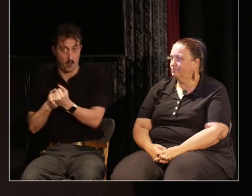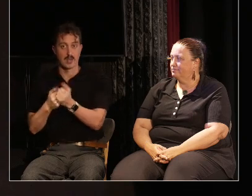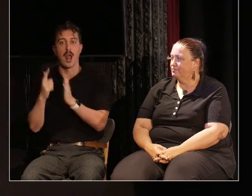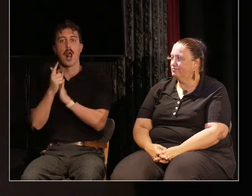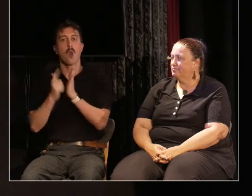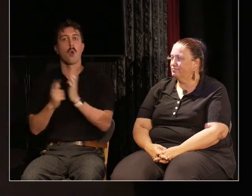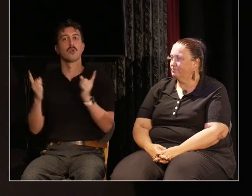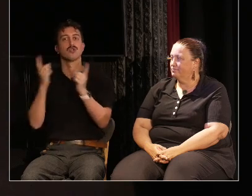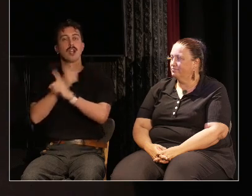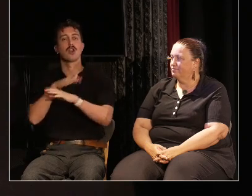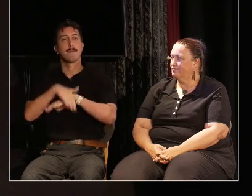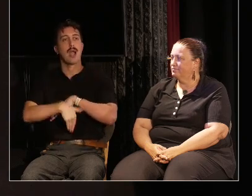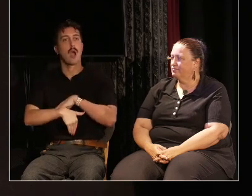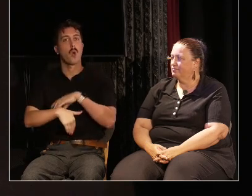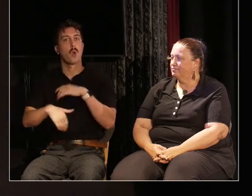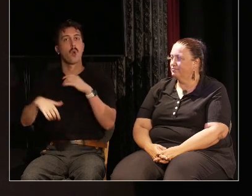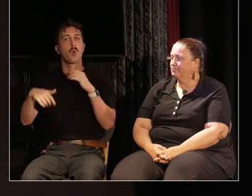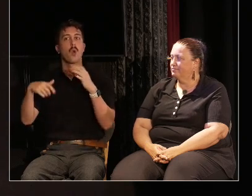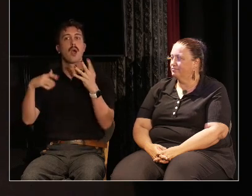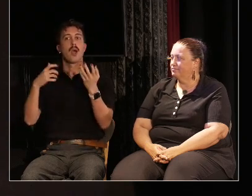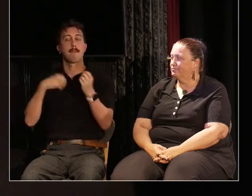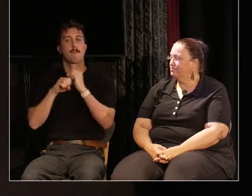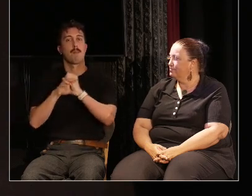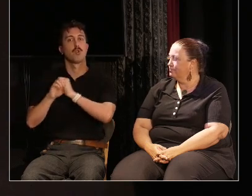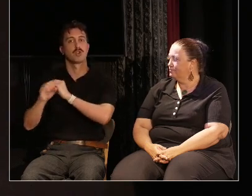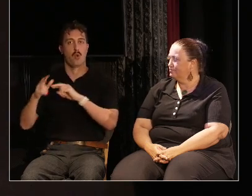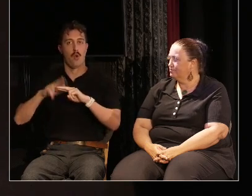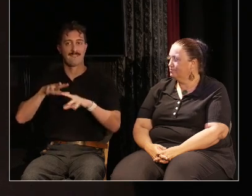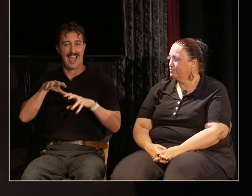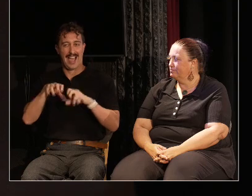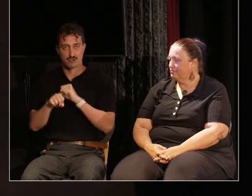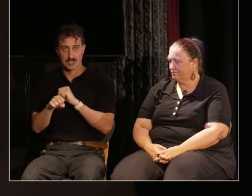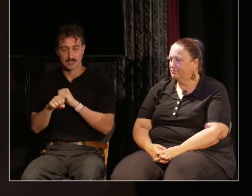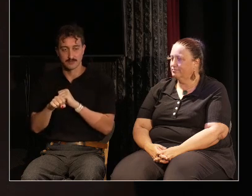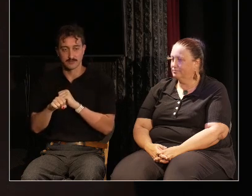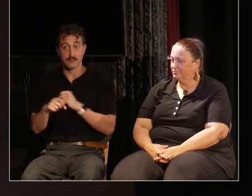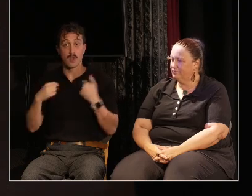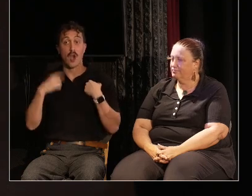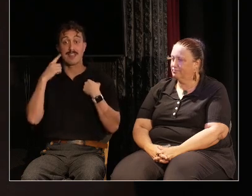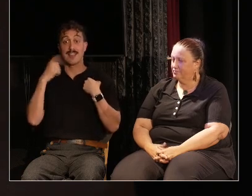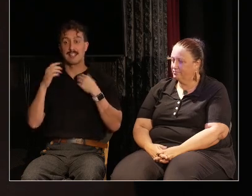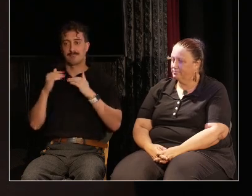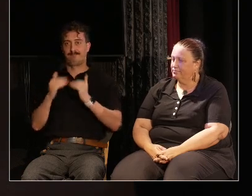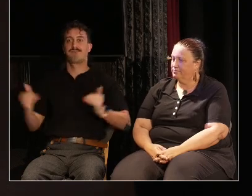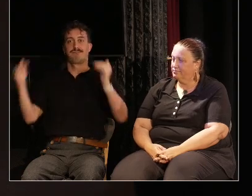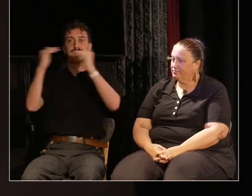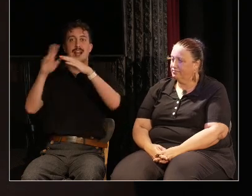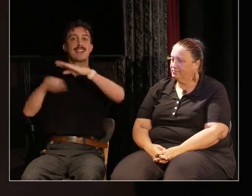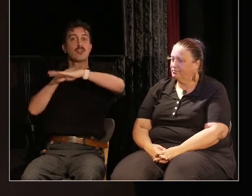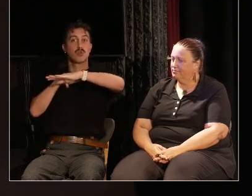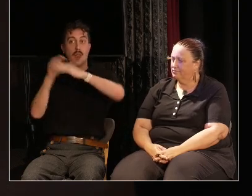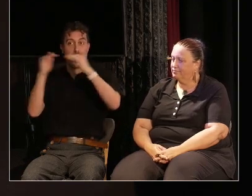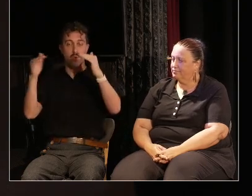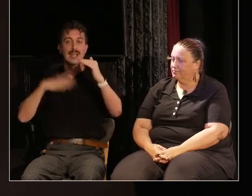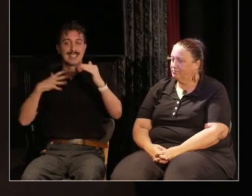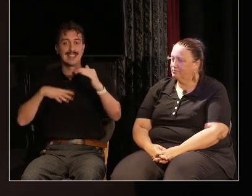incitement or promotion of hatred. Because we do need, I think, at the federal level, a law against the promotion